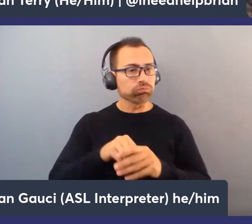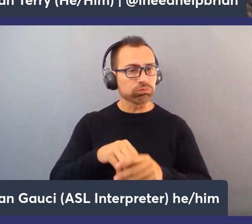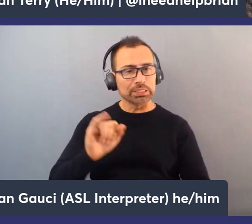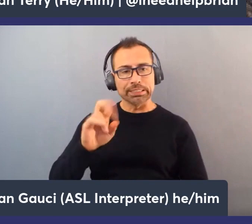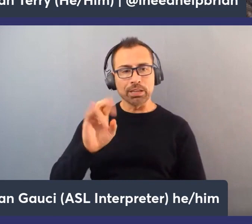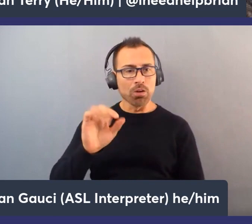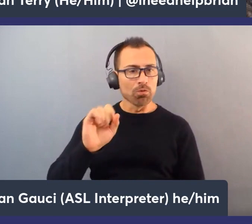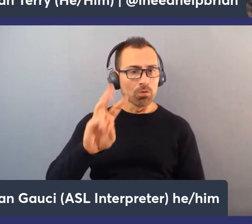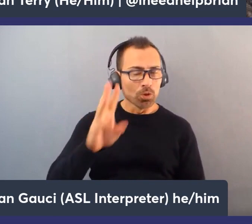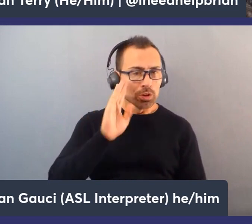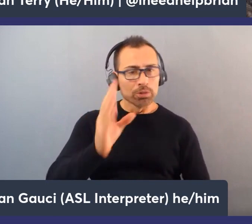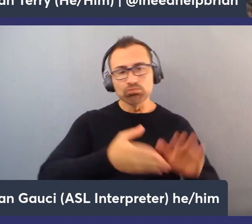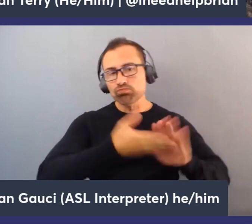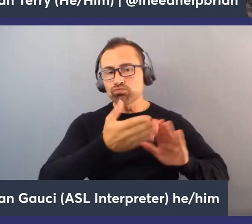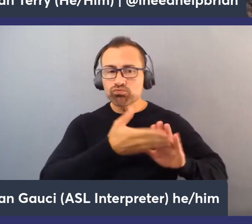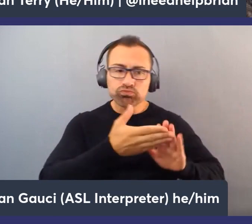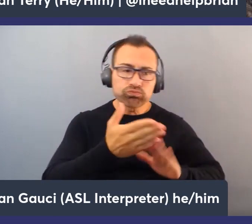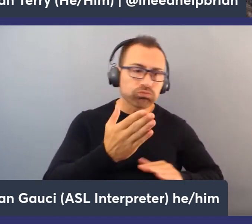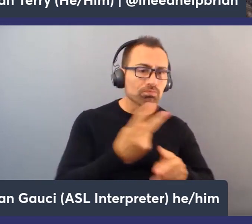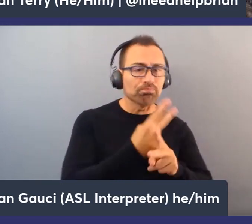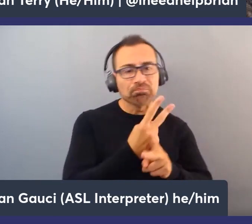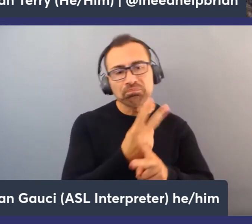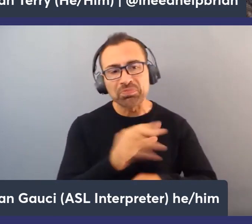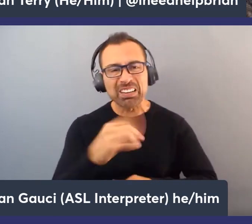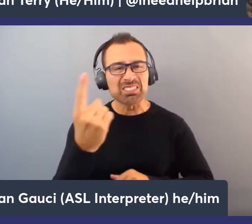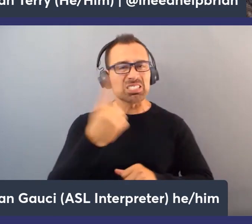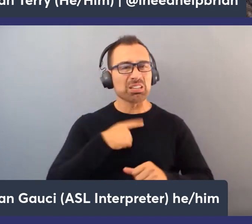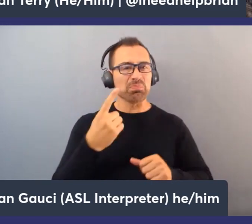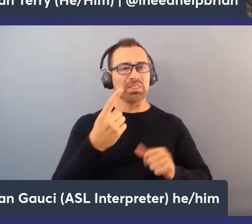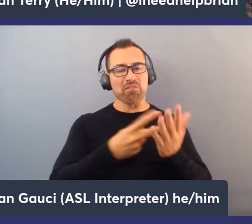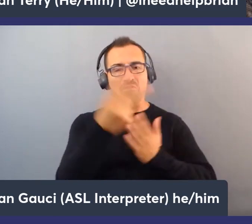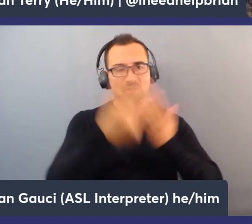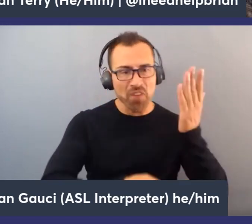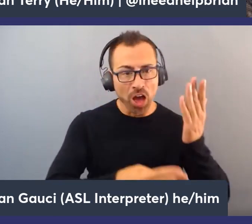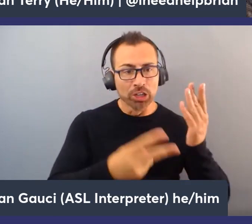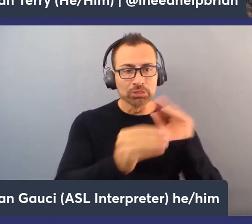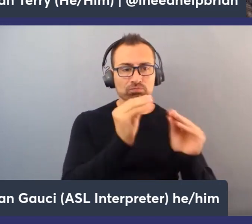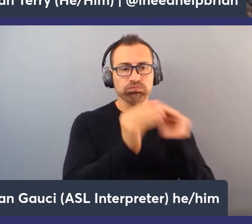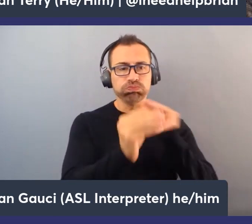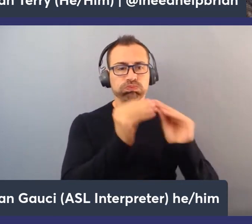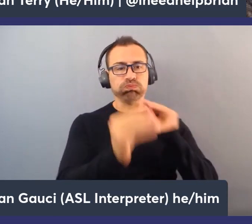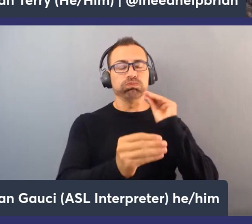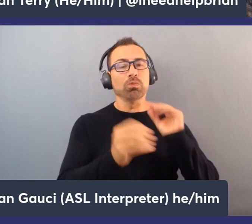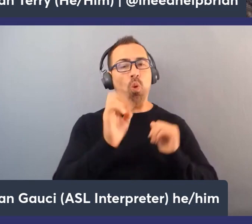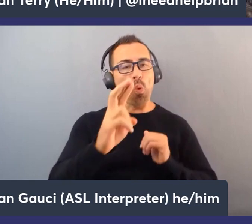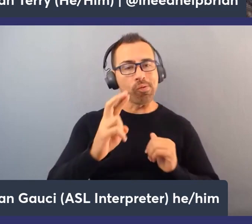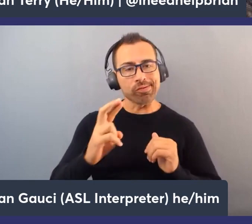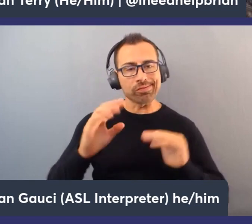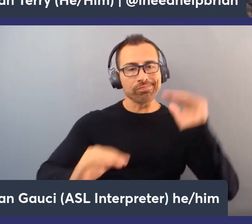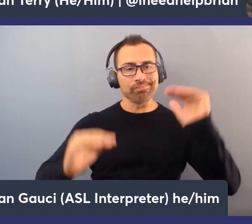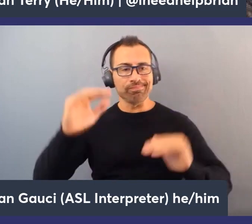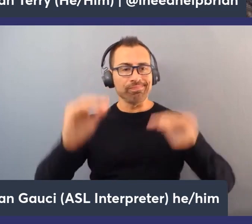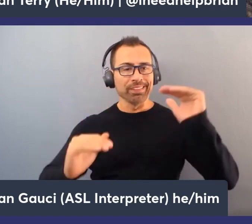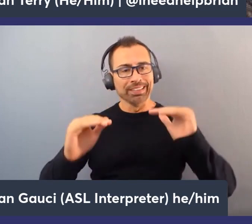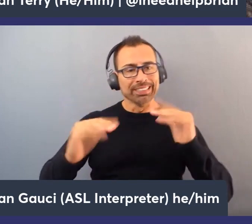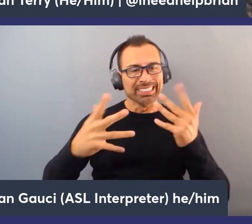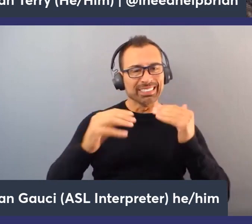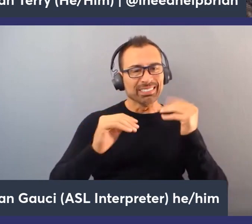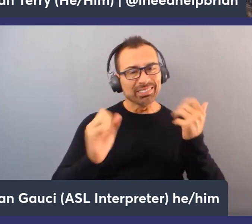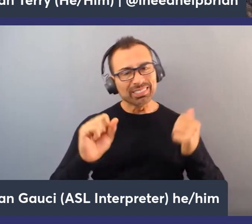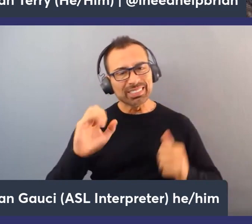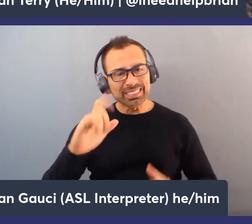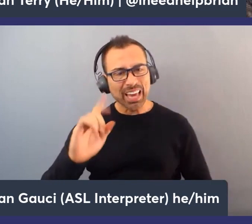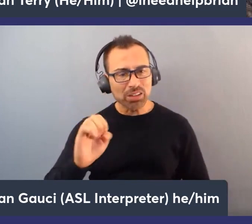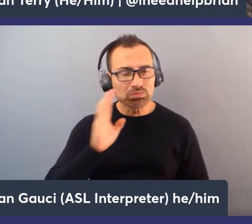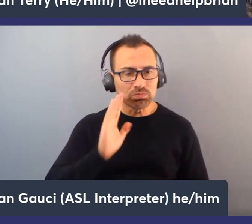or scheduling them. So it's definitely one of the more popular ways I've seen that folks use to schedule their jobs. And with